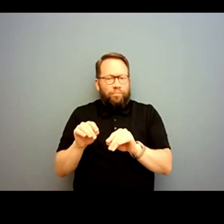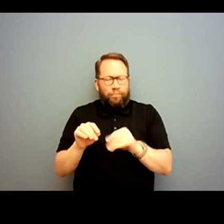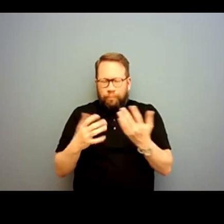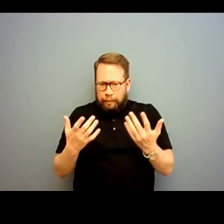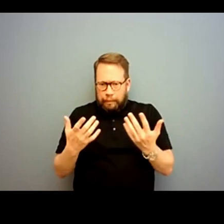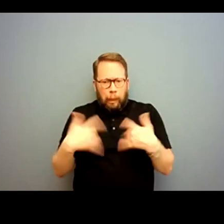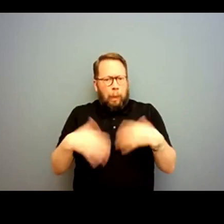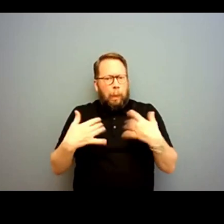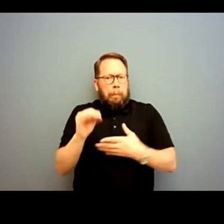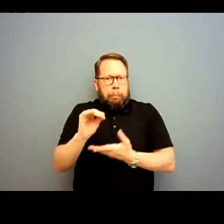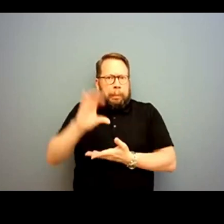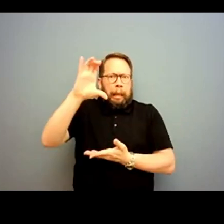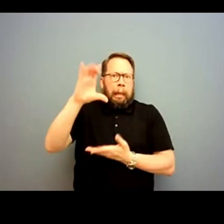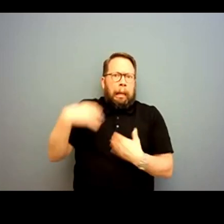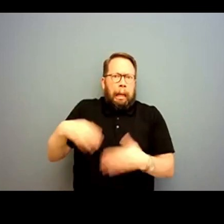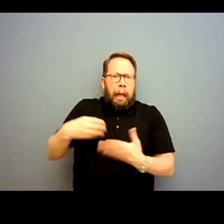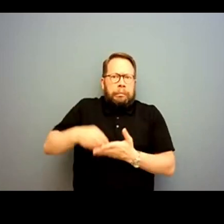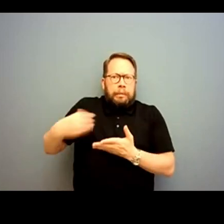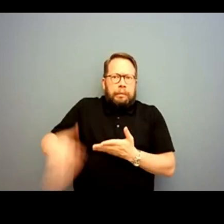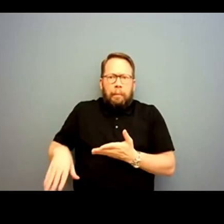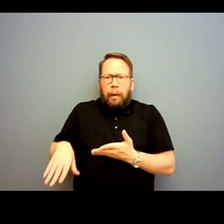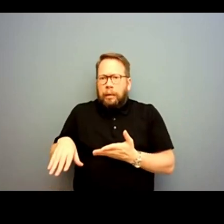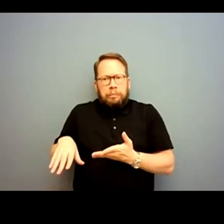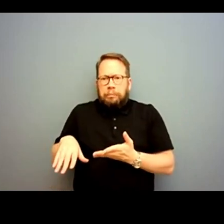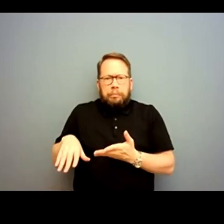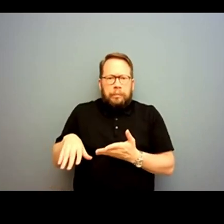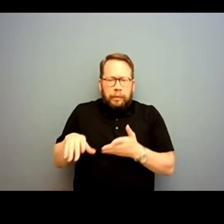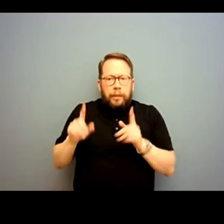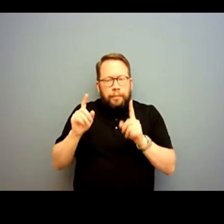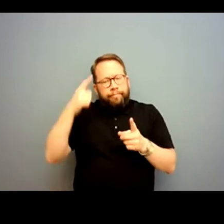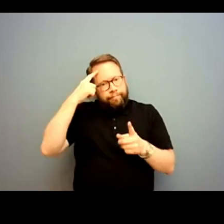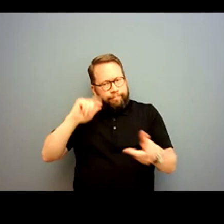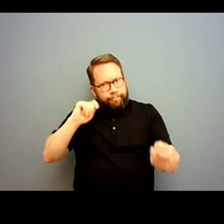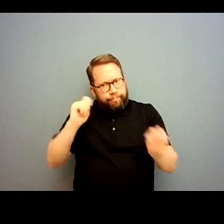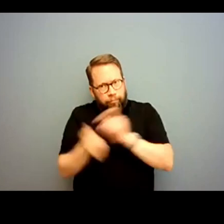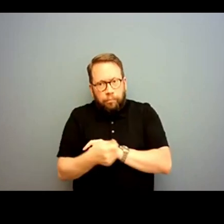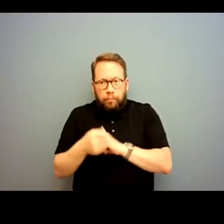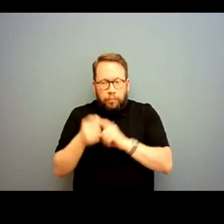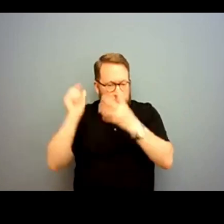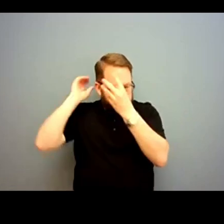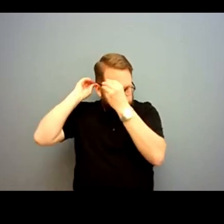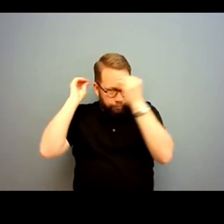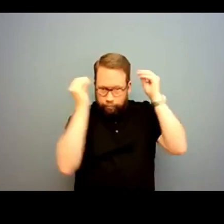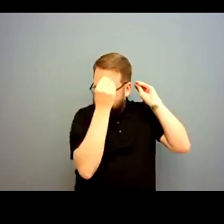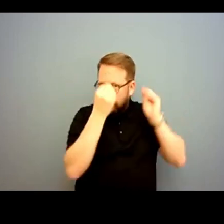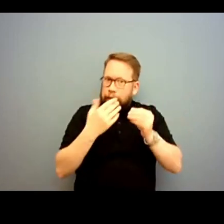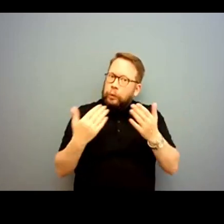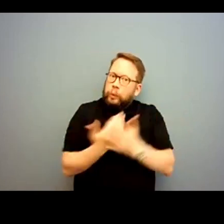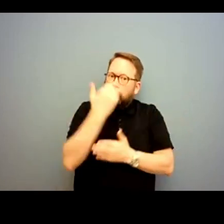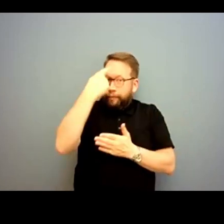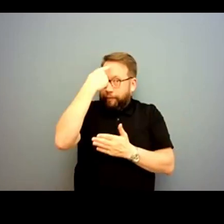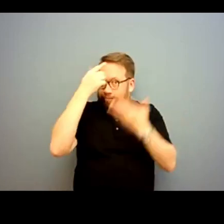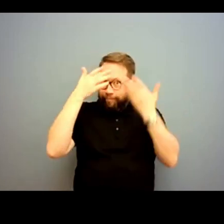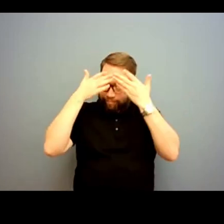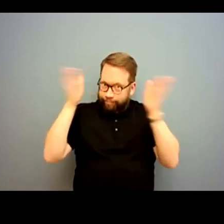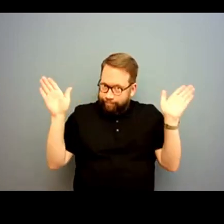human rights. I think that framing has changed. And if you read Andrew's paper closely, he shows how the framing